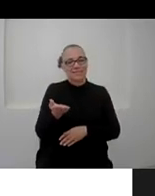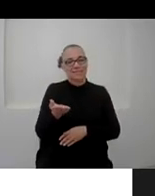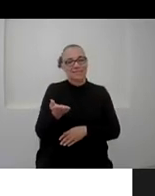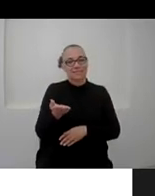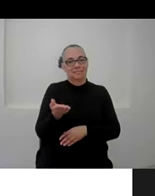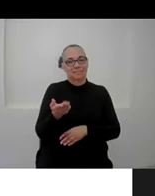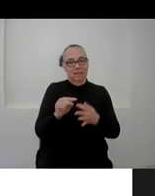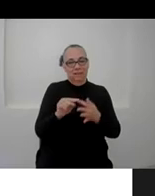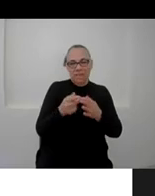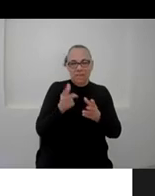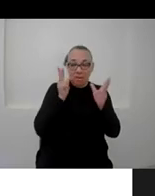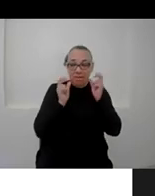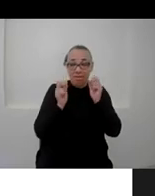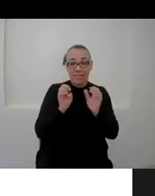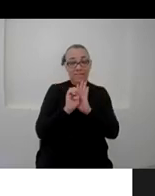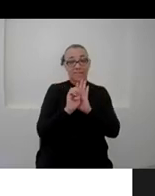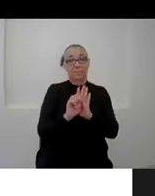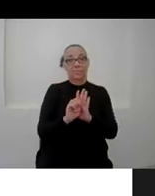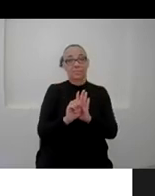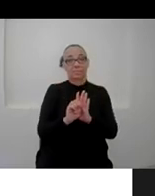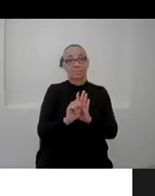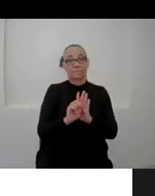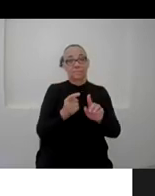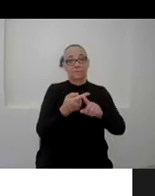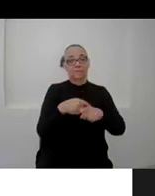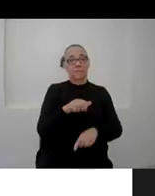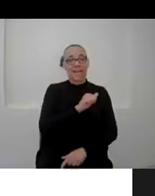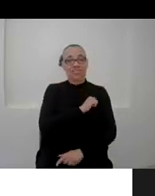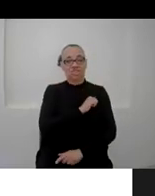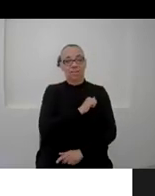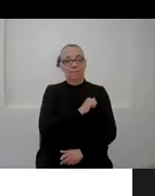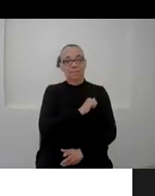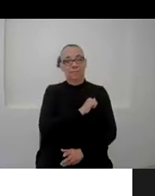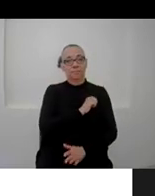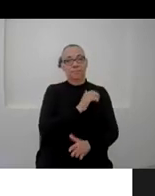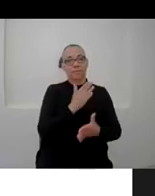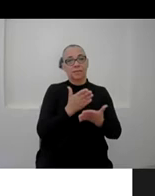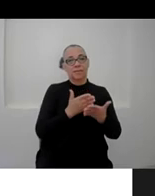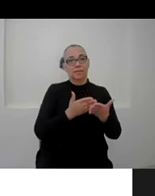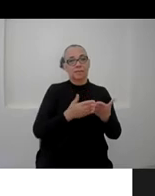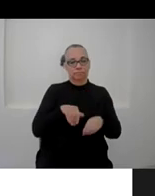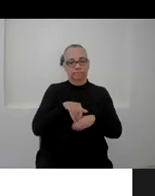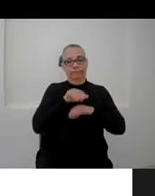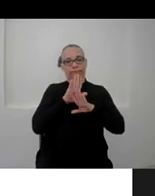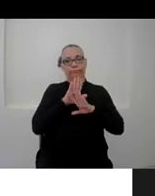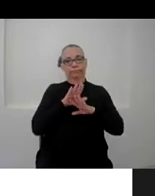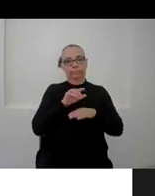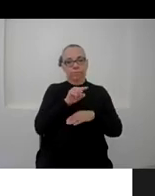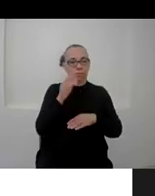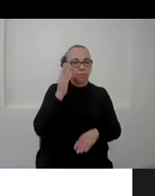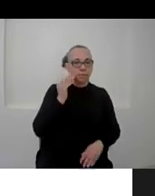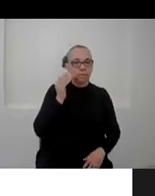think we heard some examples from Ashley about some of the the frustrations she had experienced